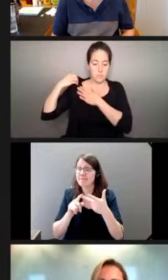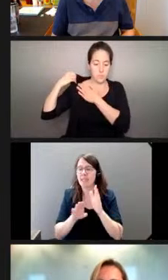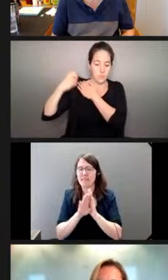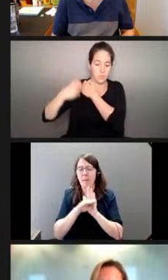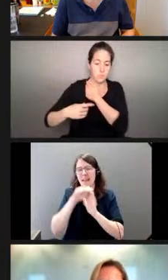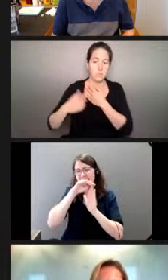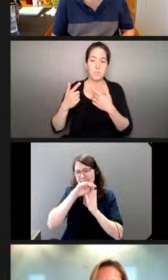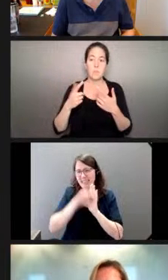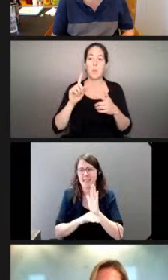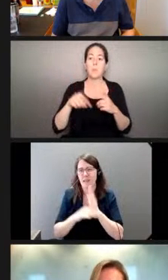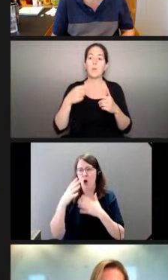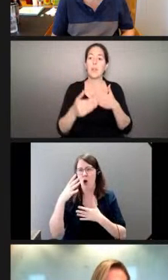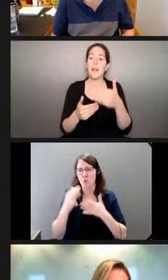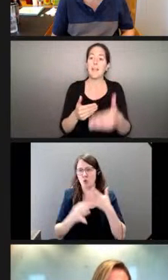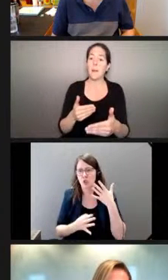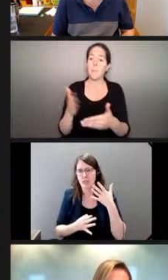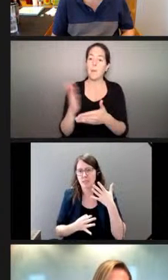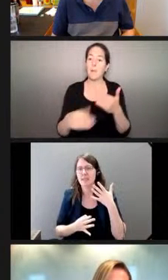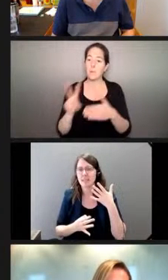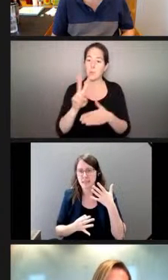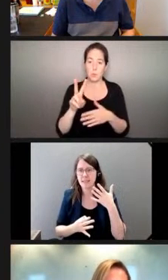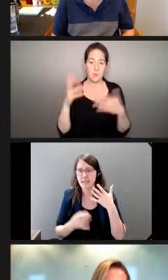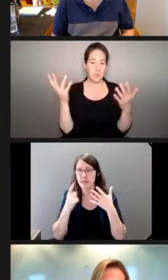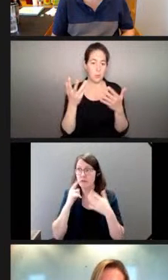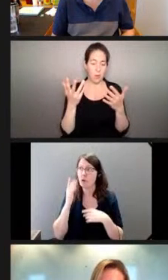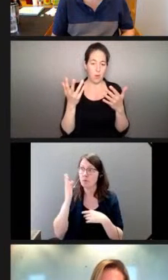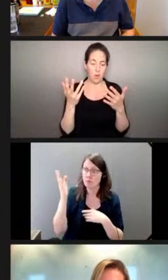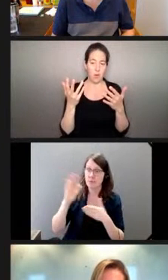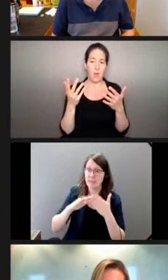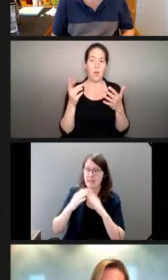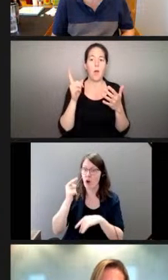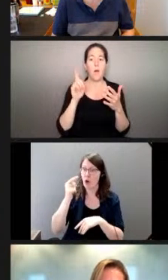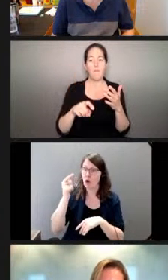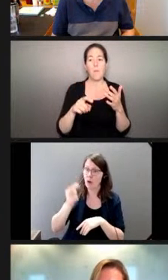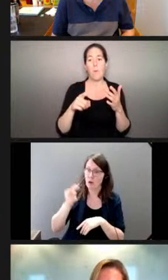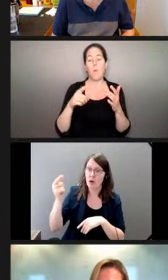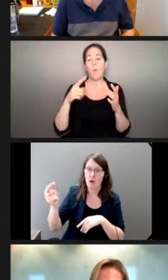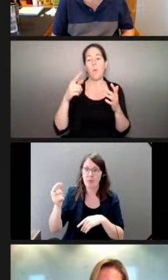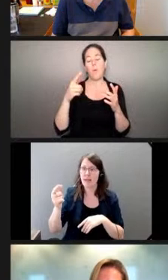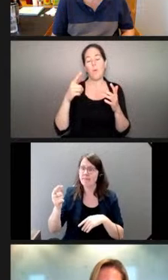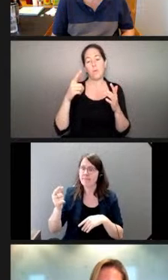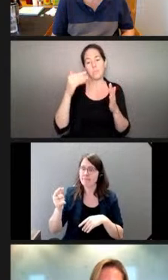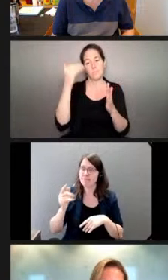city's future waste management needs over the next 30 years. Next slide, please.